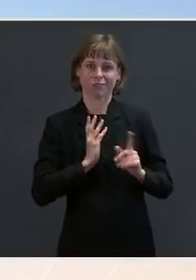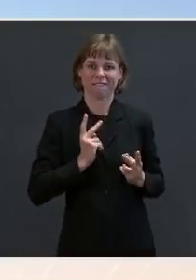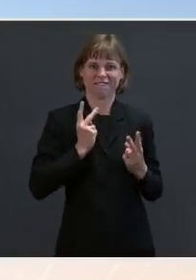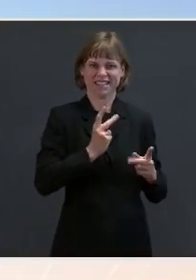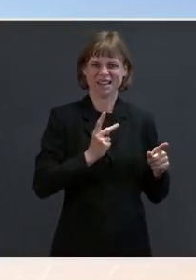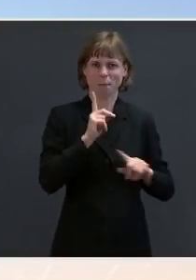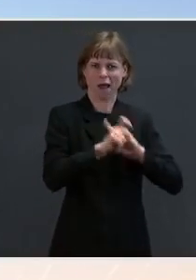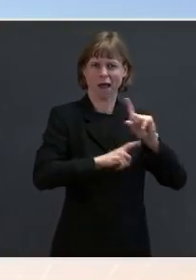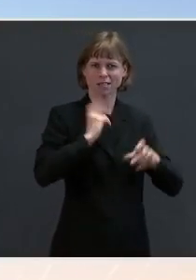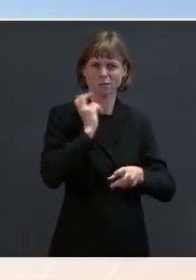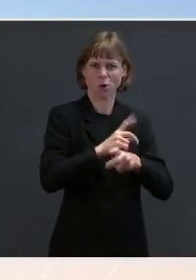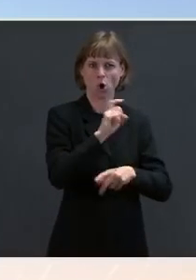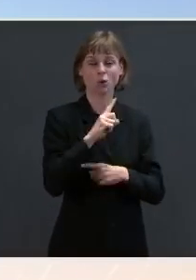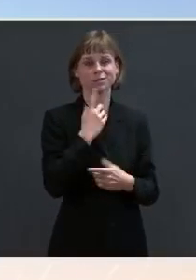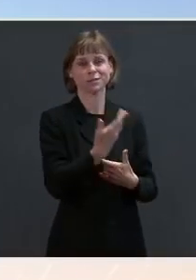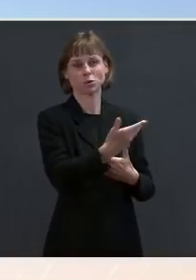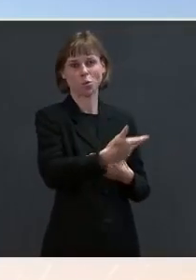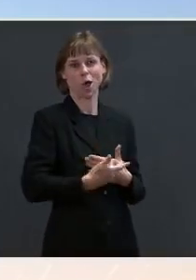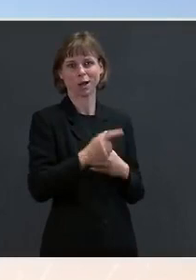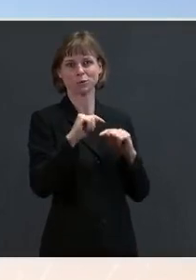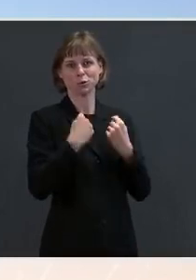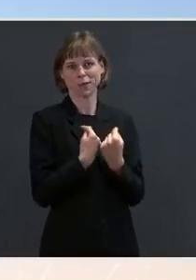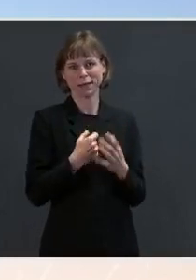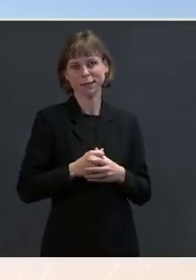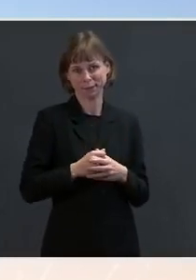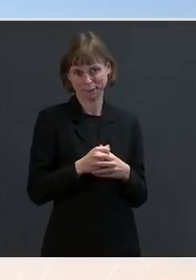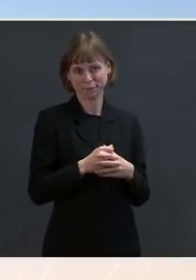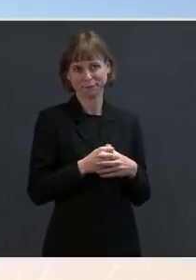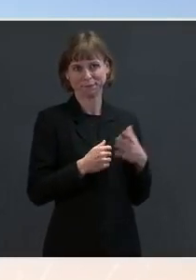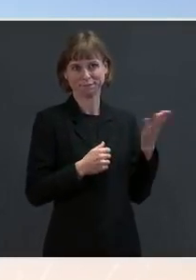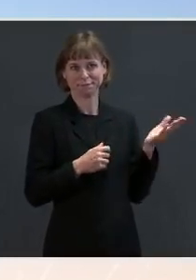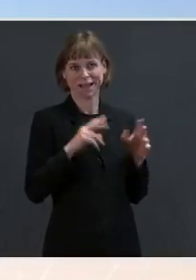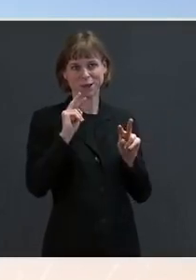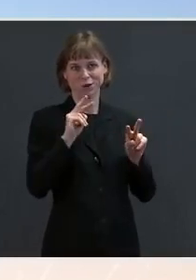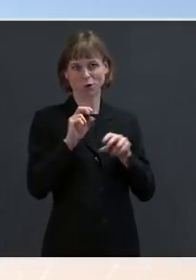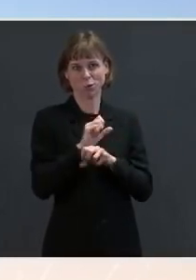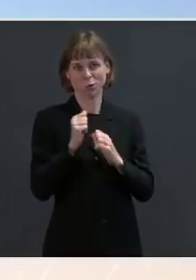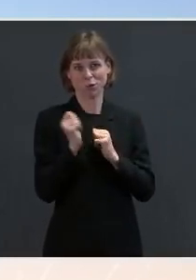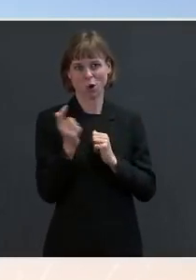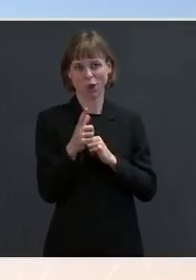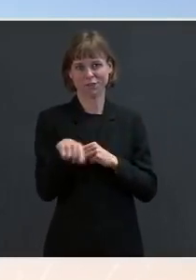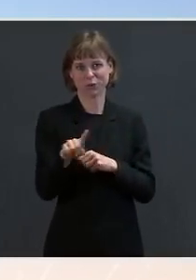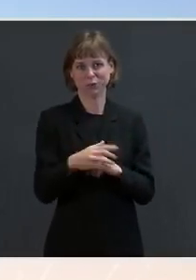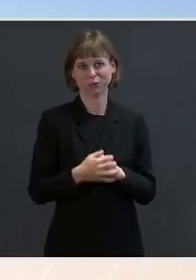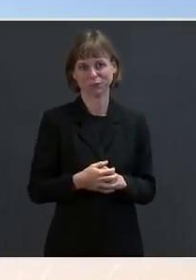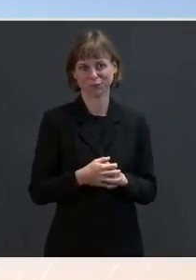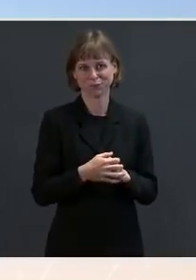we welcome him to the team, and he looks forward to working with all of you. Thank you. Welcome, Chris. Thanks.